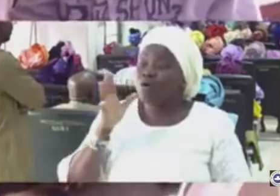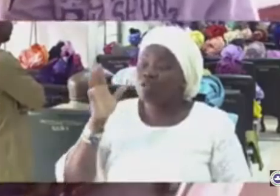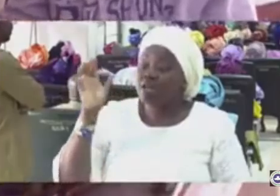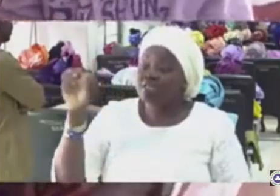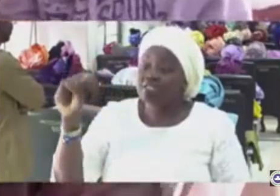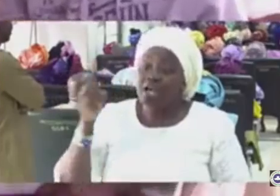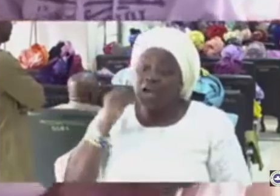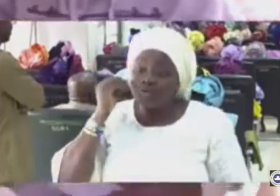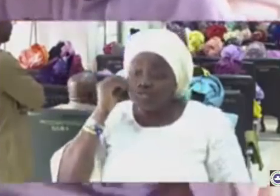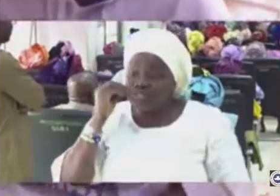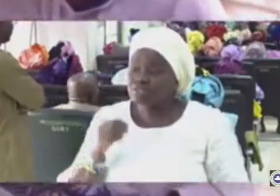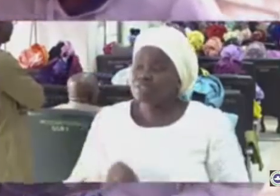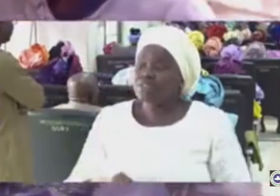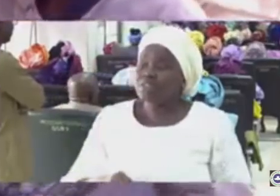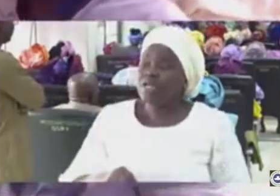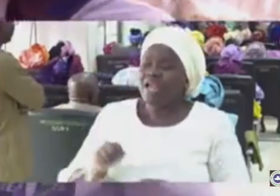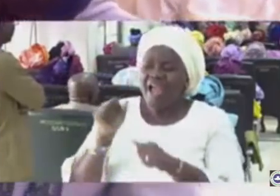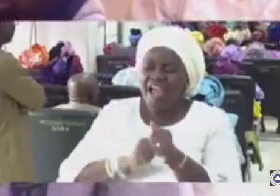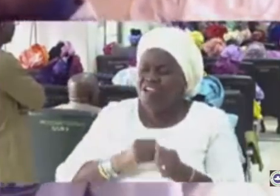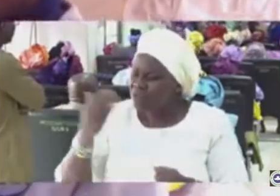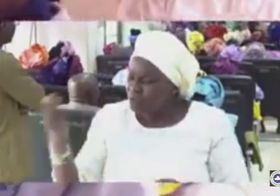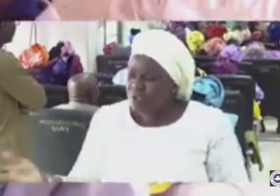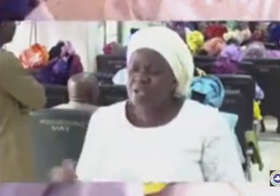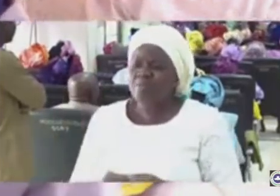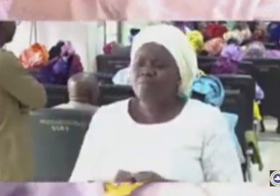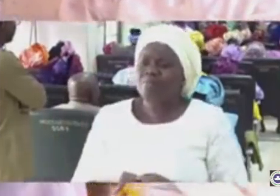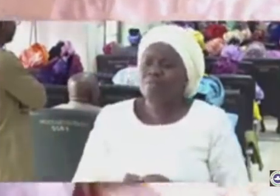hate you just for the way you walk.